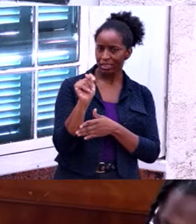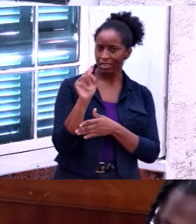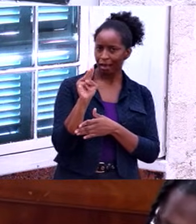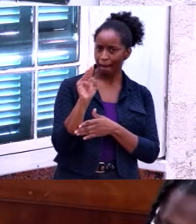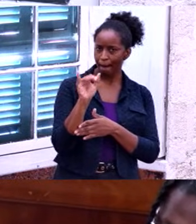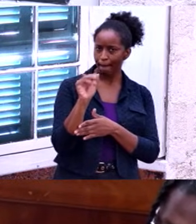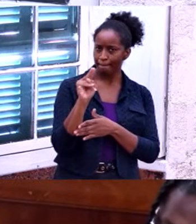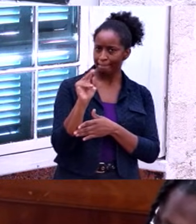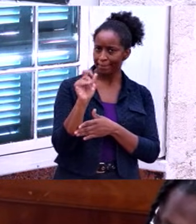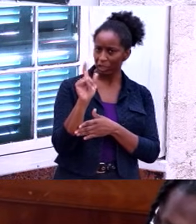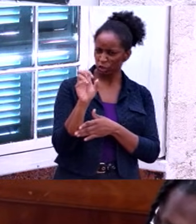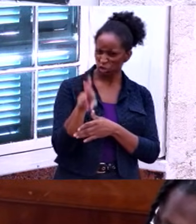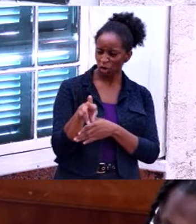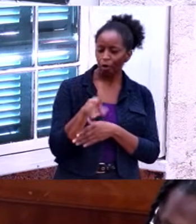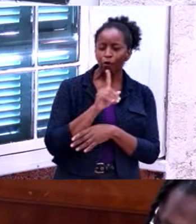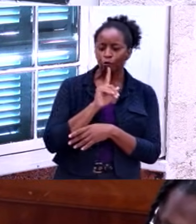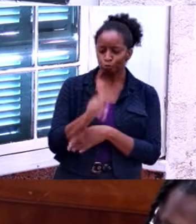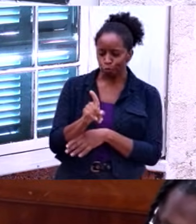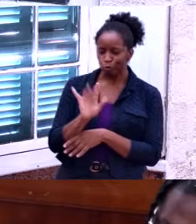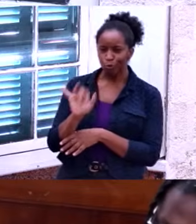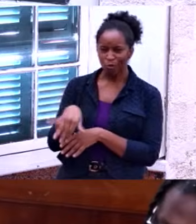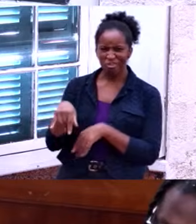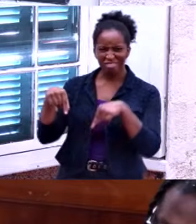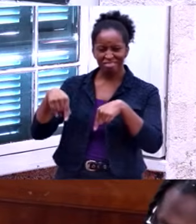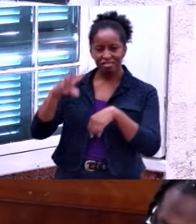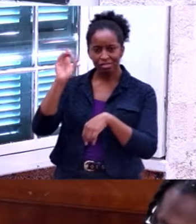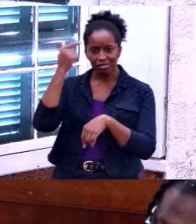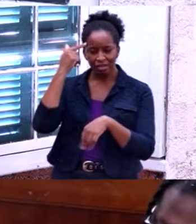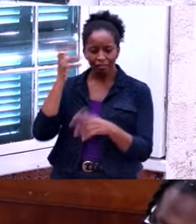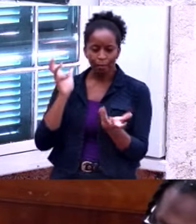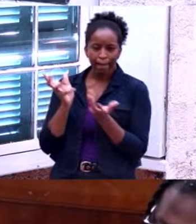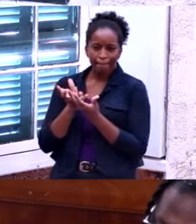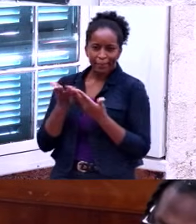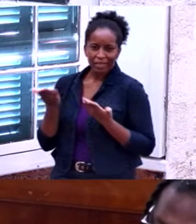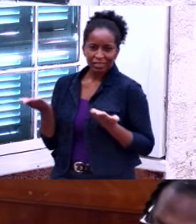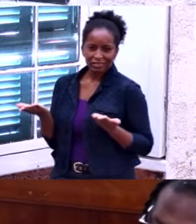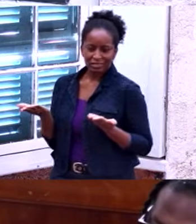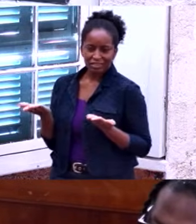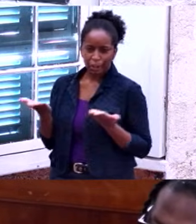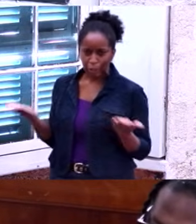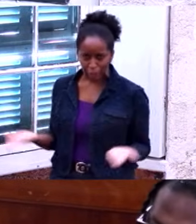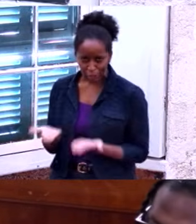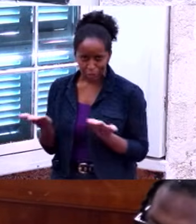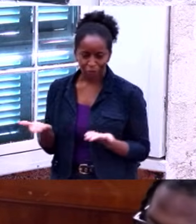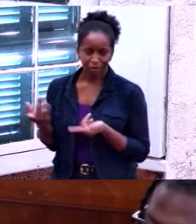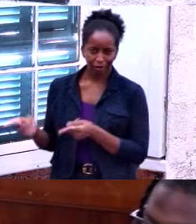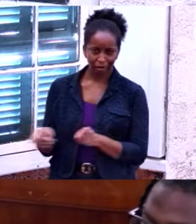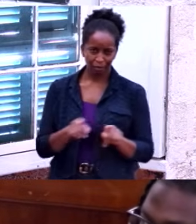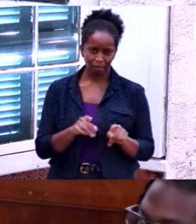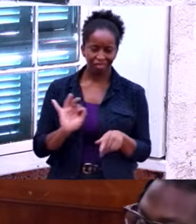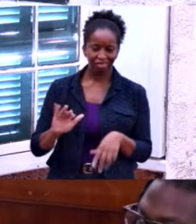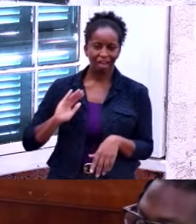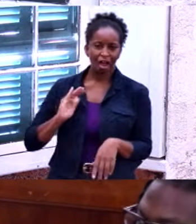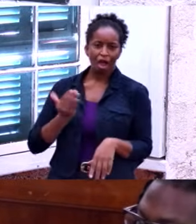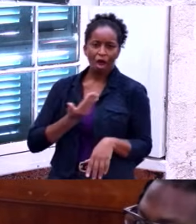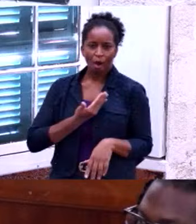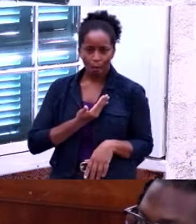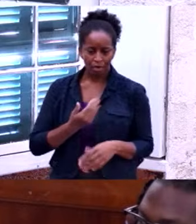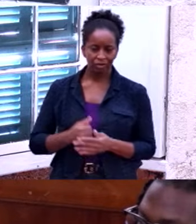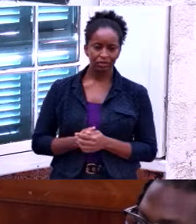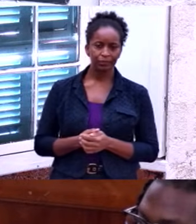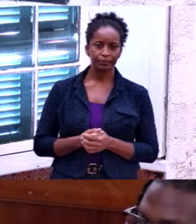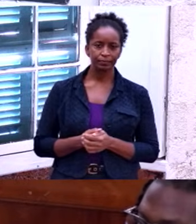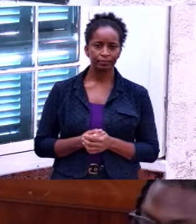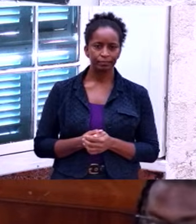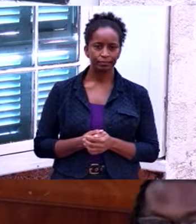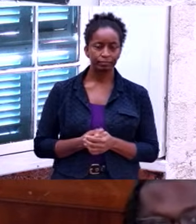truth. But what that system requires is sometimes piecemeal changes, Mr. President. Sometimes where routine